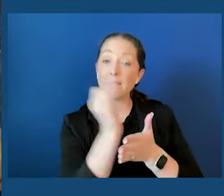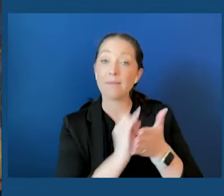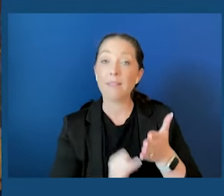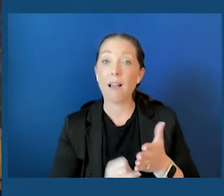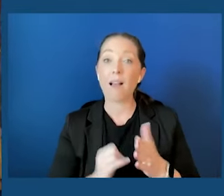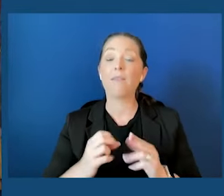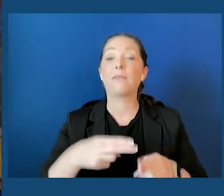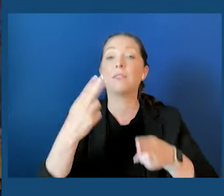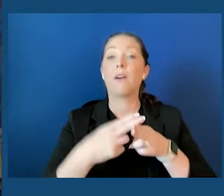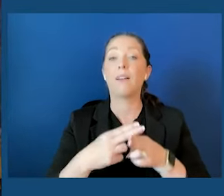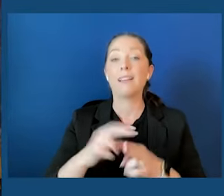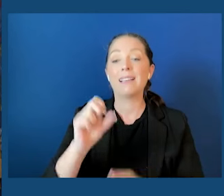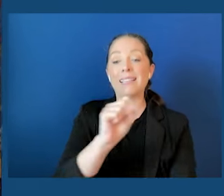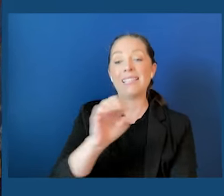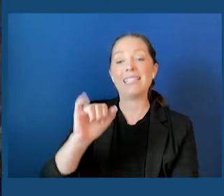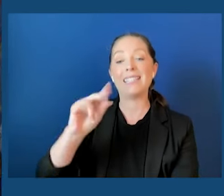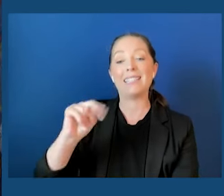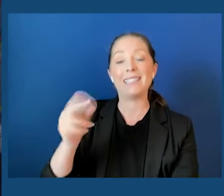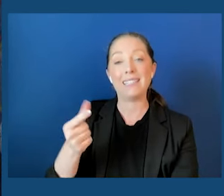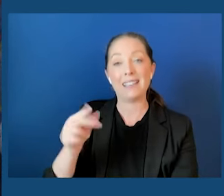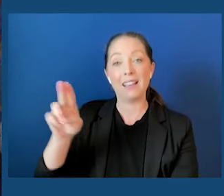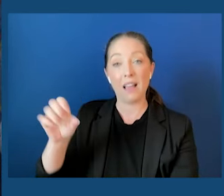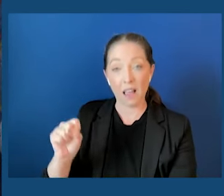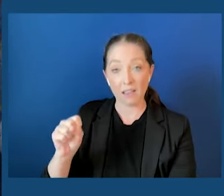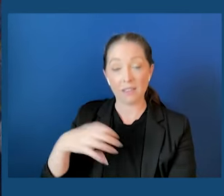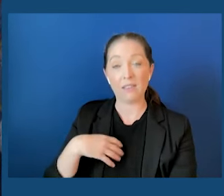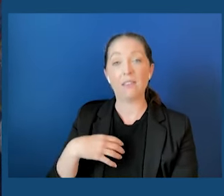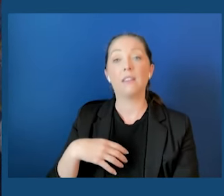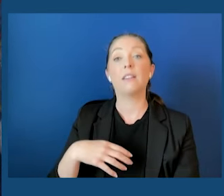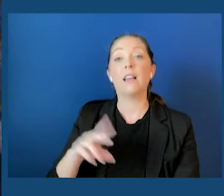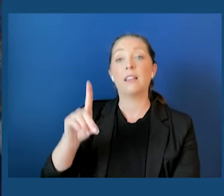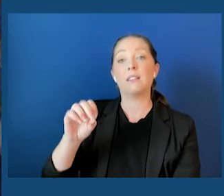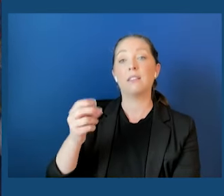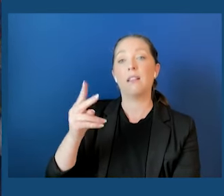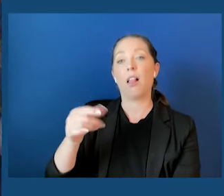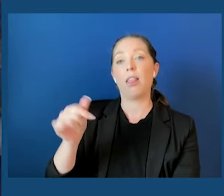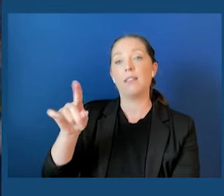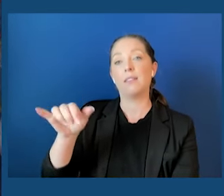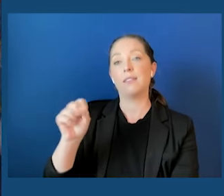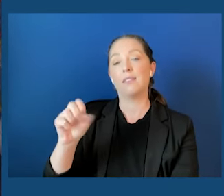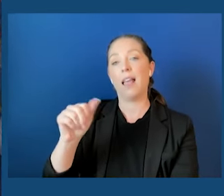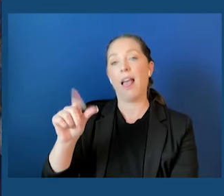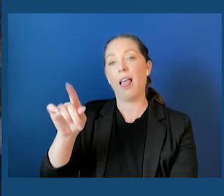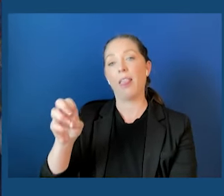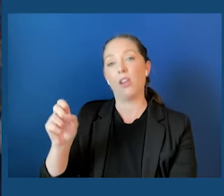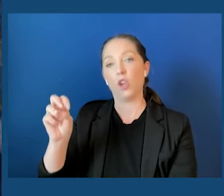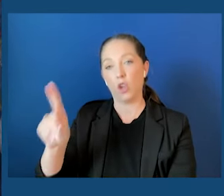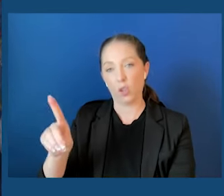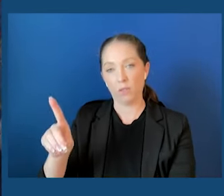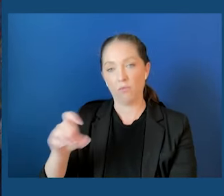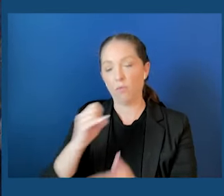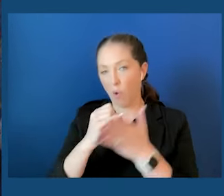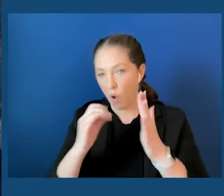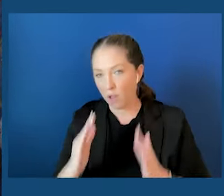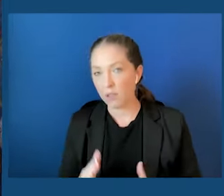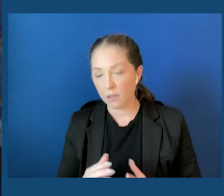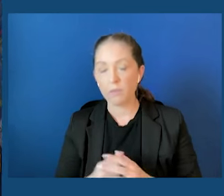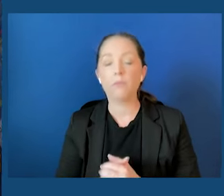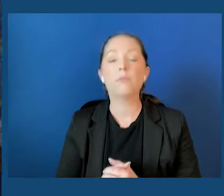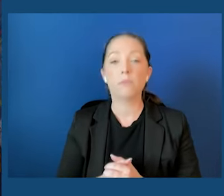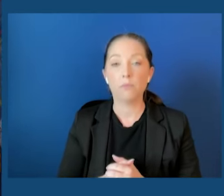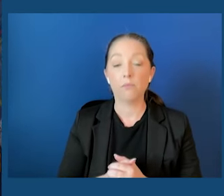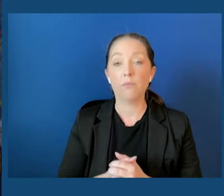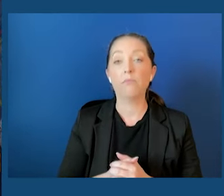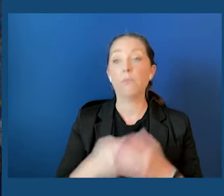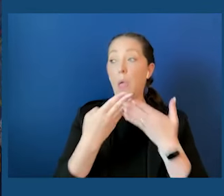artists Jin Young Sung and Douglas Alligood. It was followed after an in-depth process, including public meetings